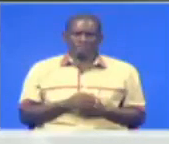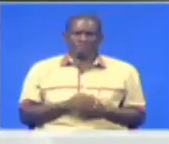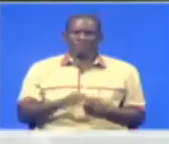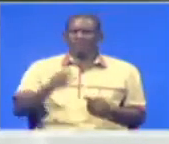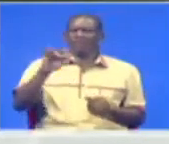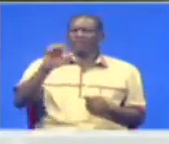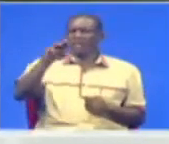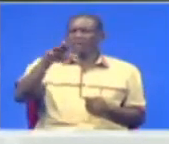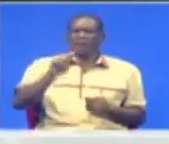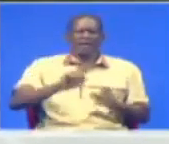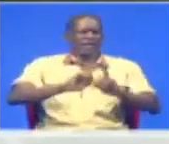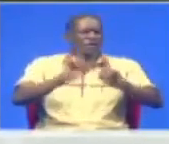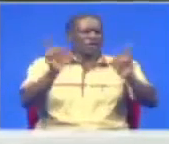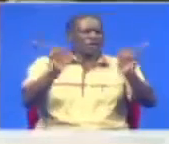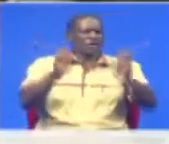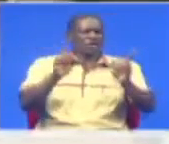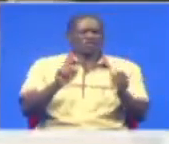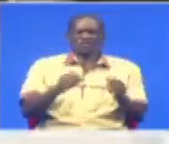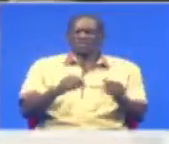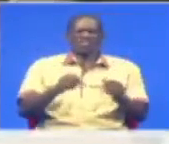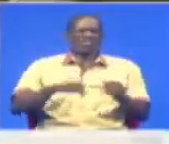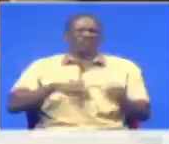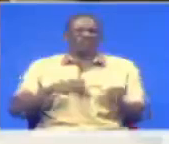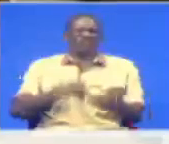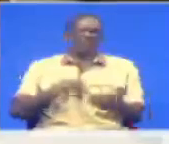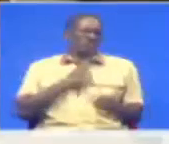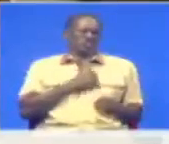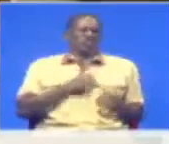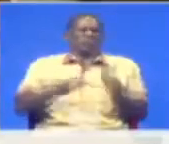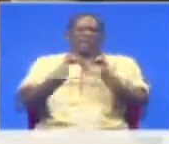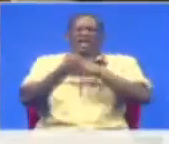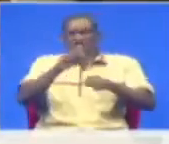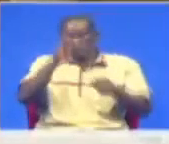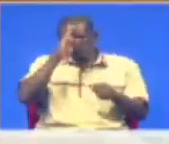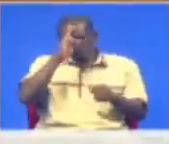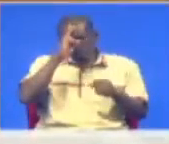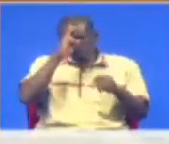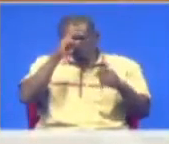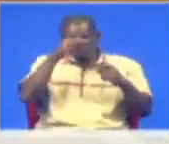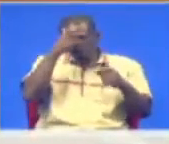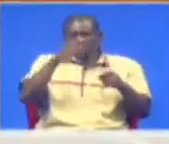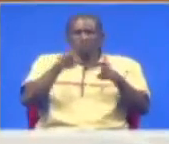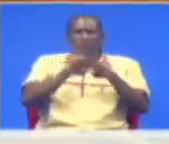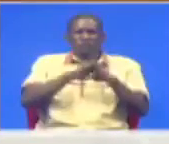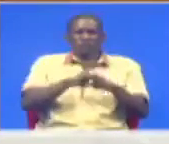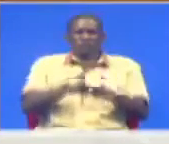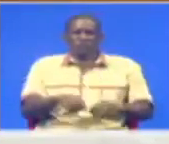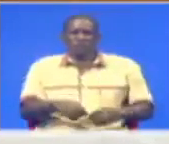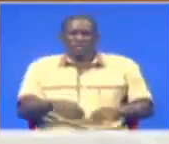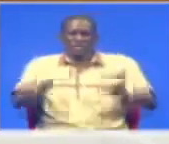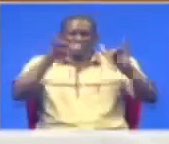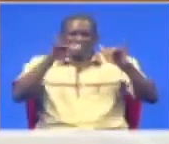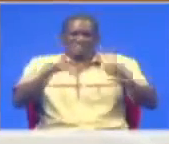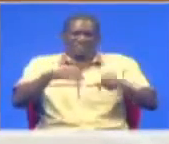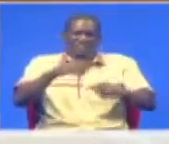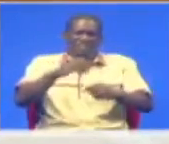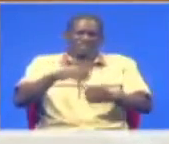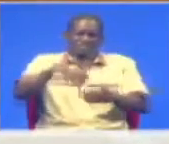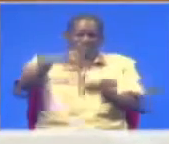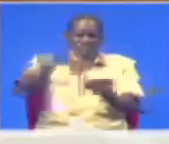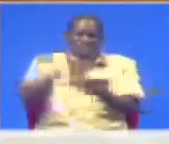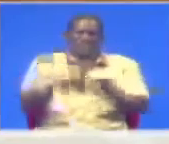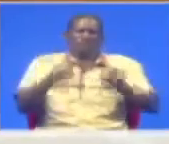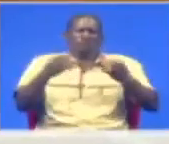Kiama did not appear to be intimidated by the action of the police, as he even posed for pictures with signs alluding to